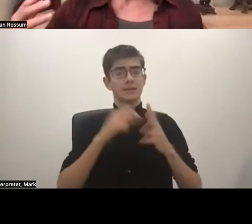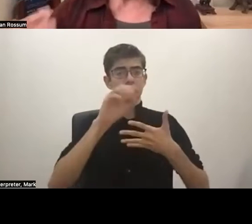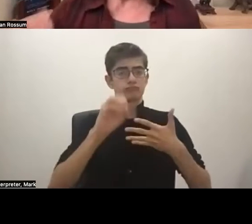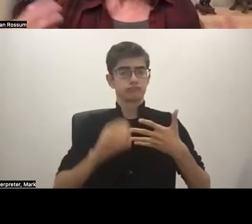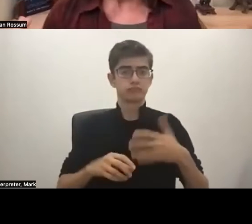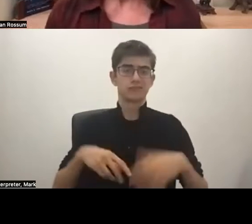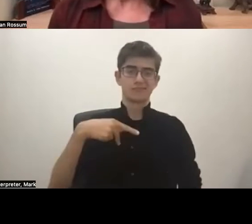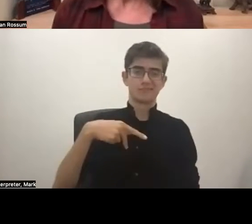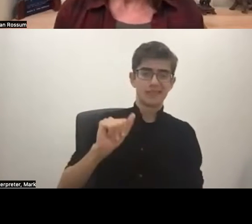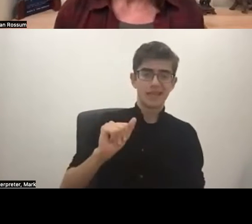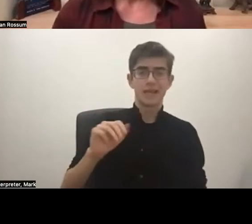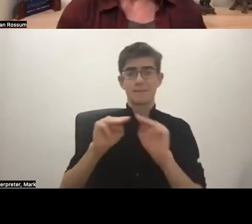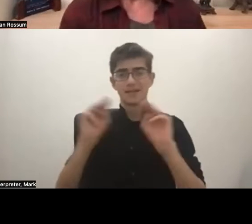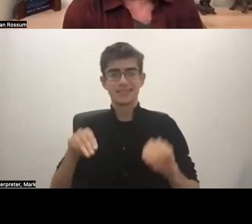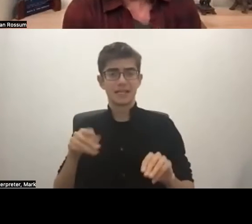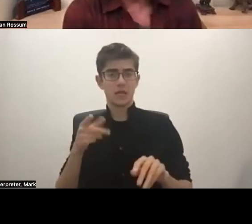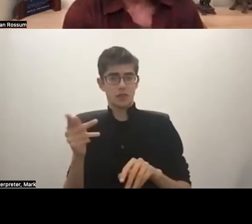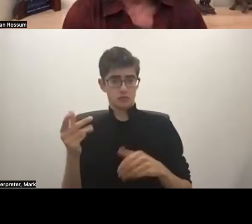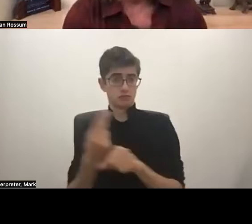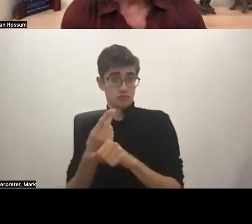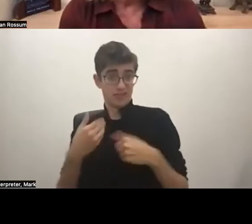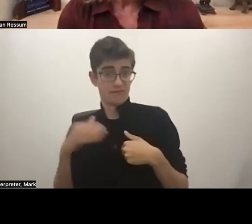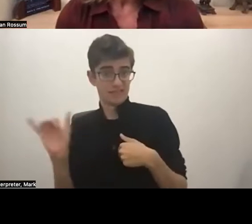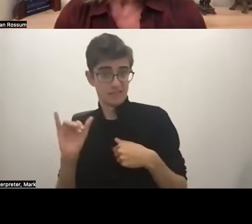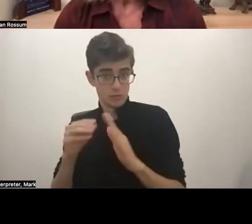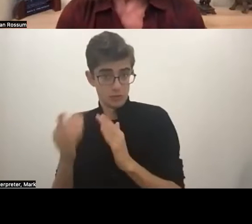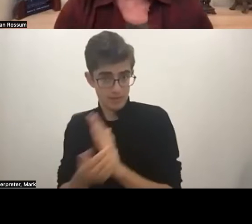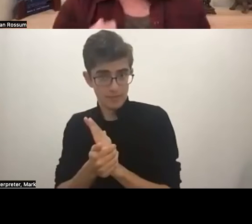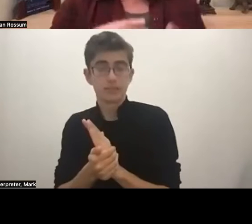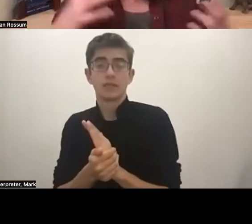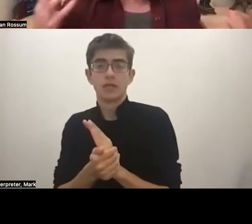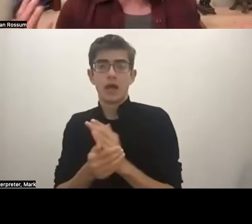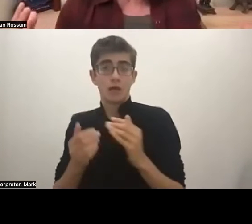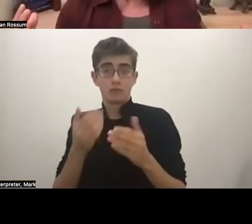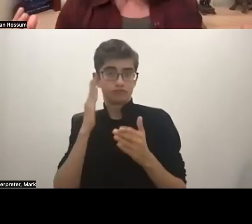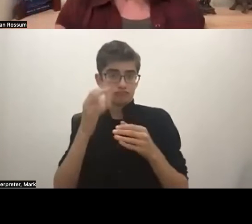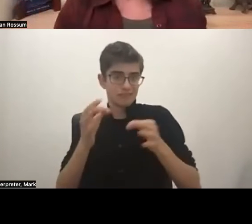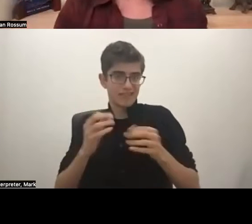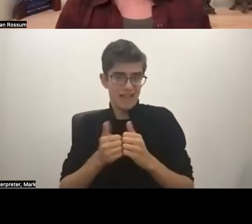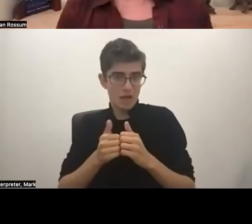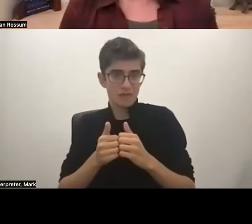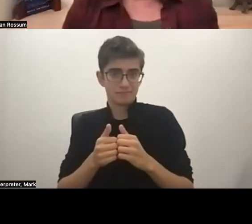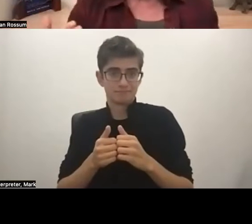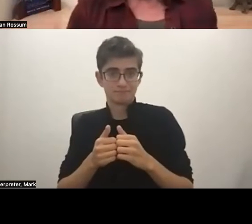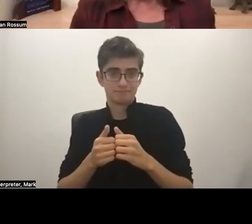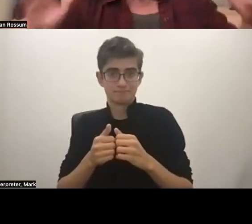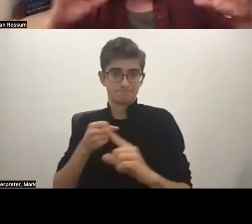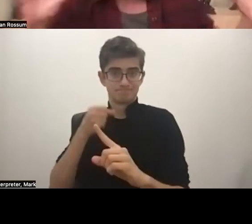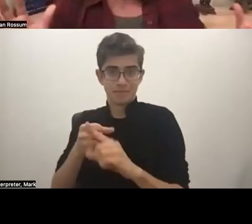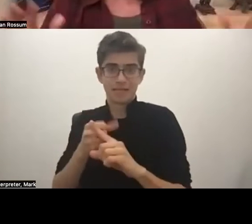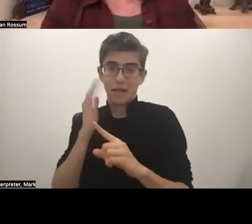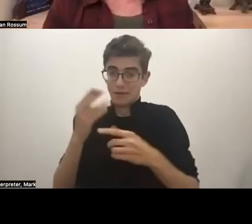and Montana have actually been utilized to tremendous effect. I'm going to go over them kind of quickly,